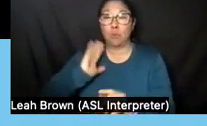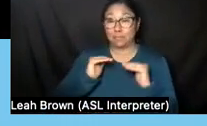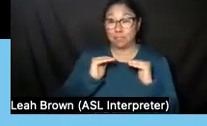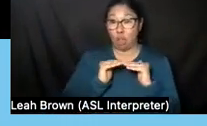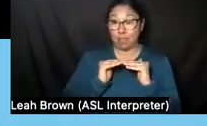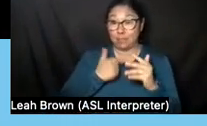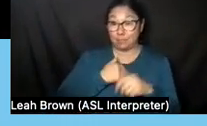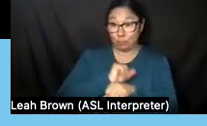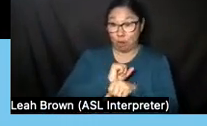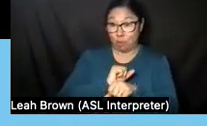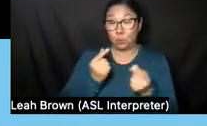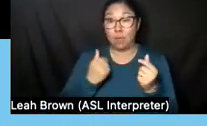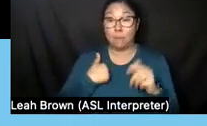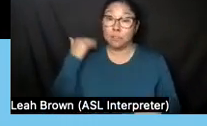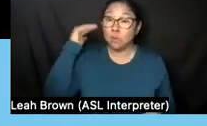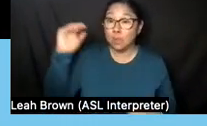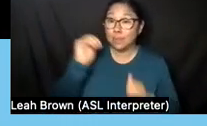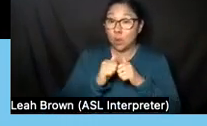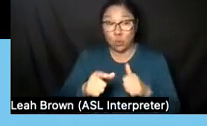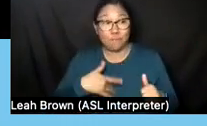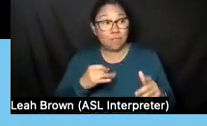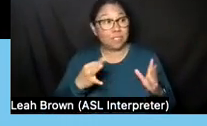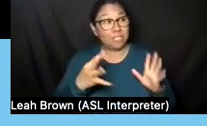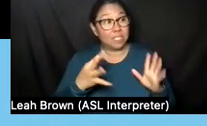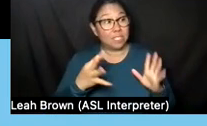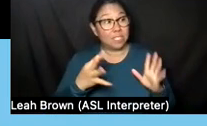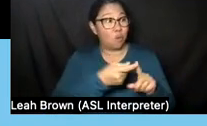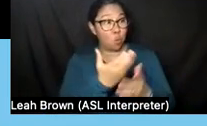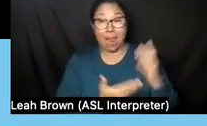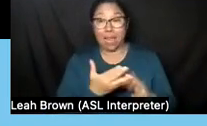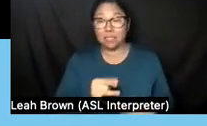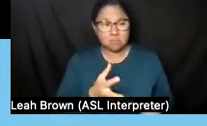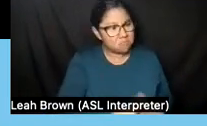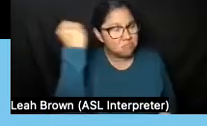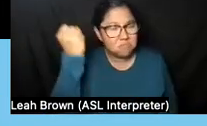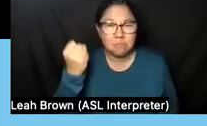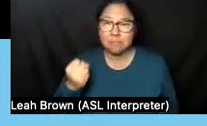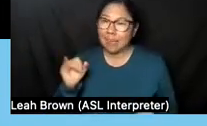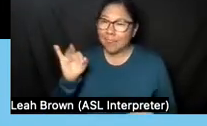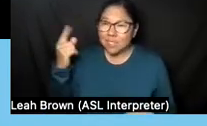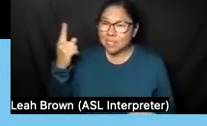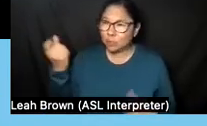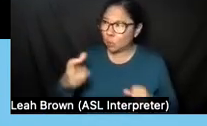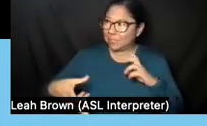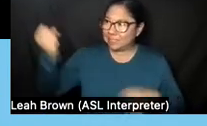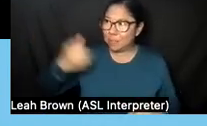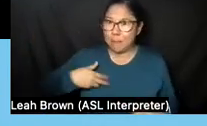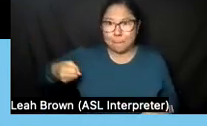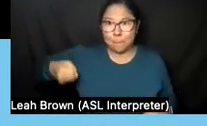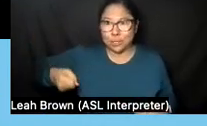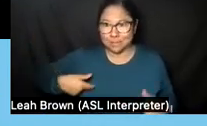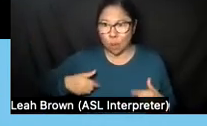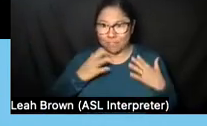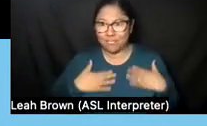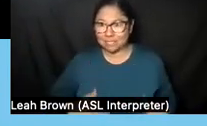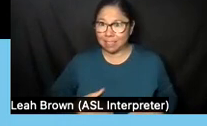an adult, how would you feel if somebody just removed something from your hands? Mm-hmm. Like if someone tried to steal my purse, I would get physically aggressive and try